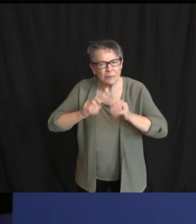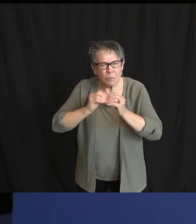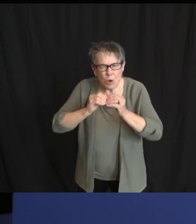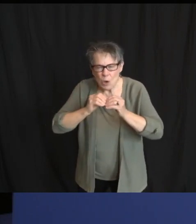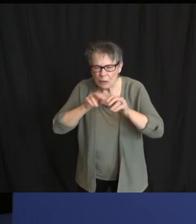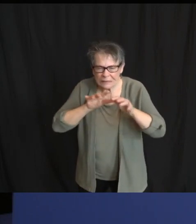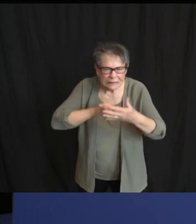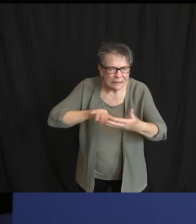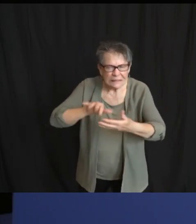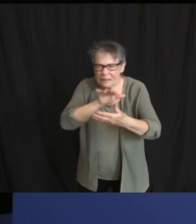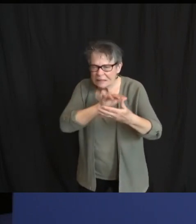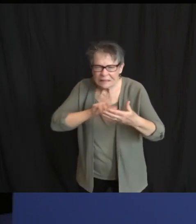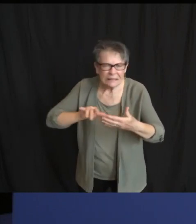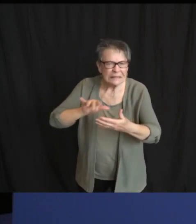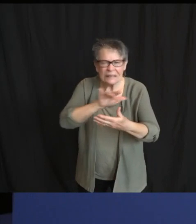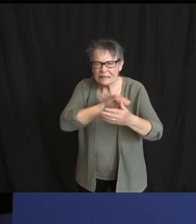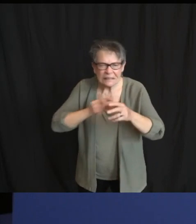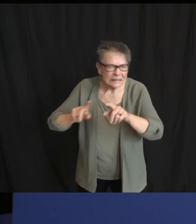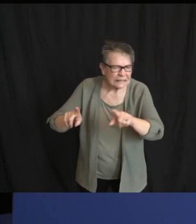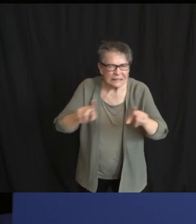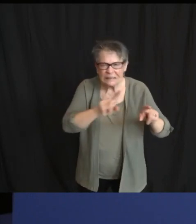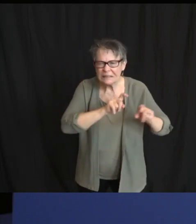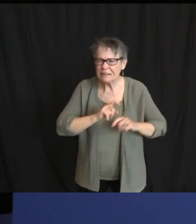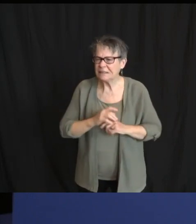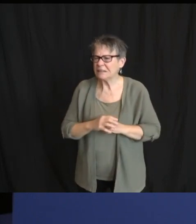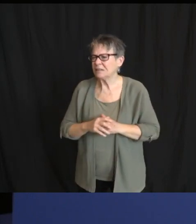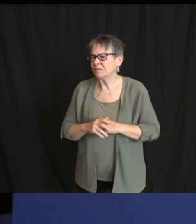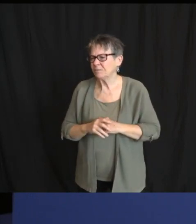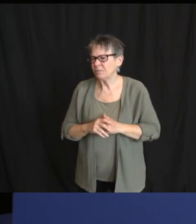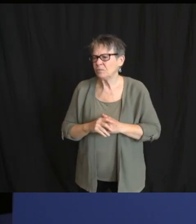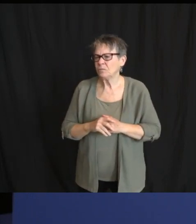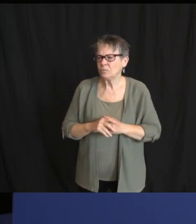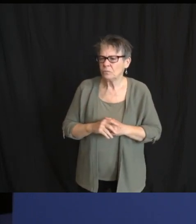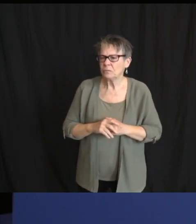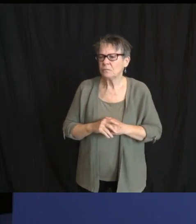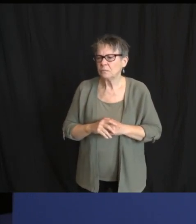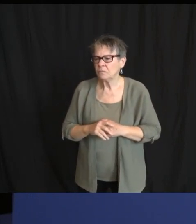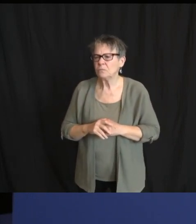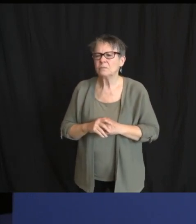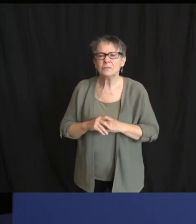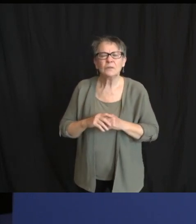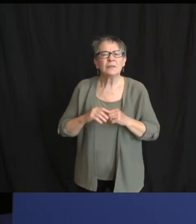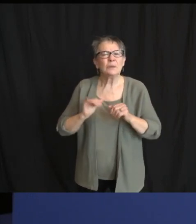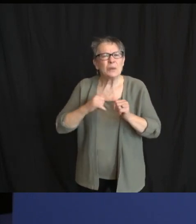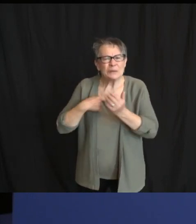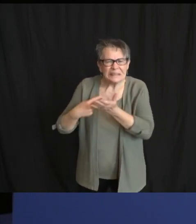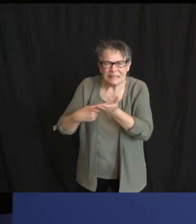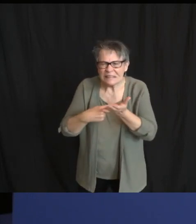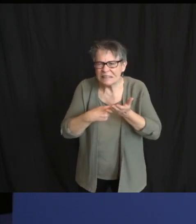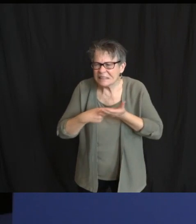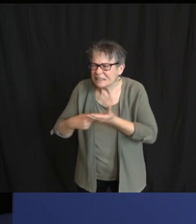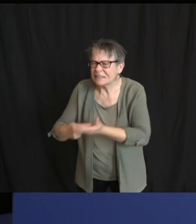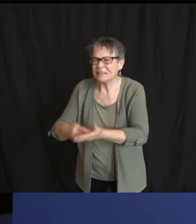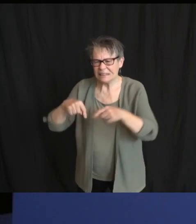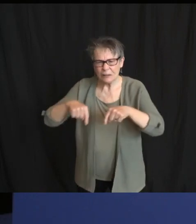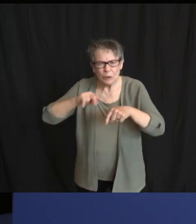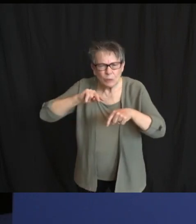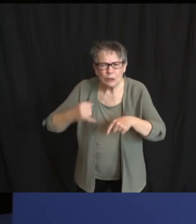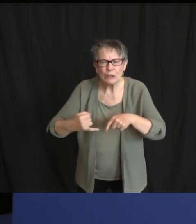right now, not only within our state with some regions, with what are called seroprevalence